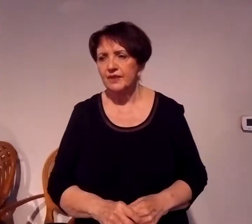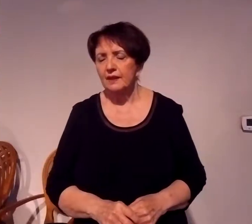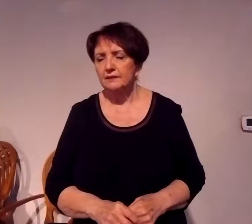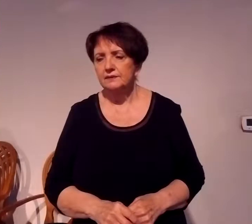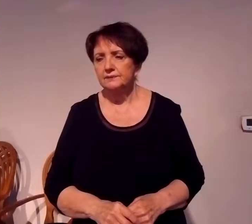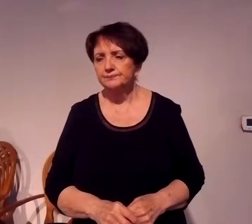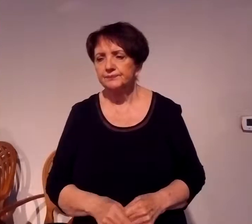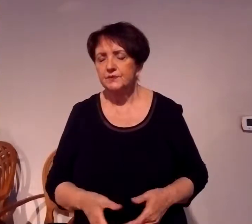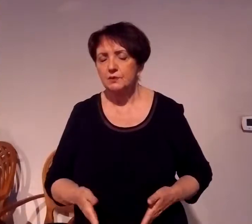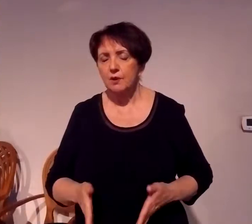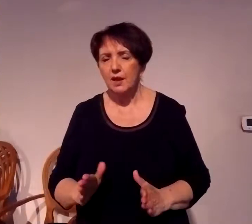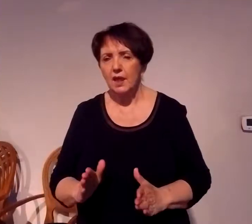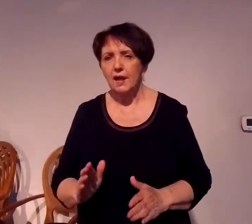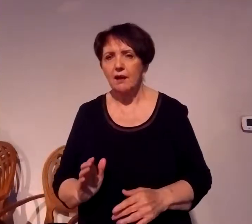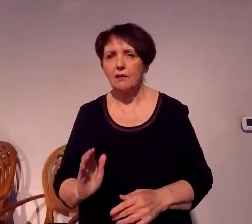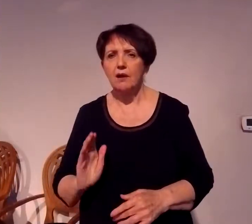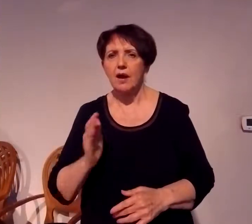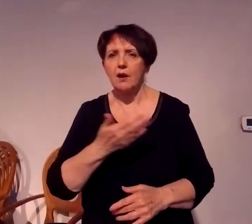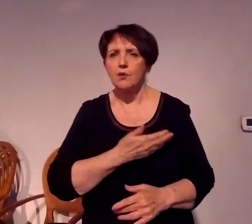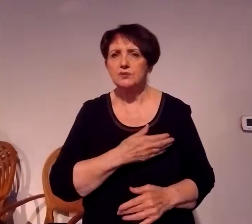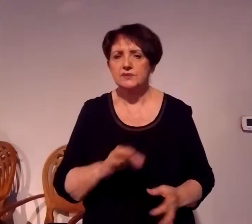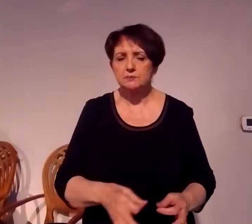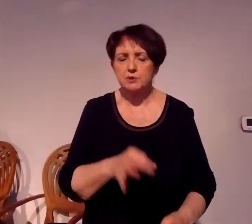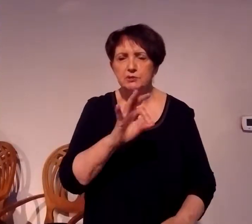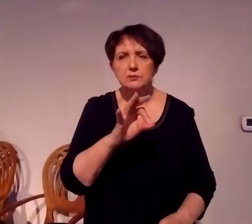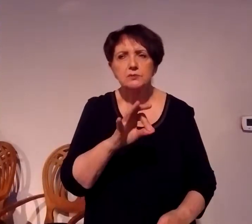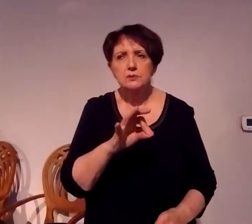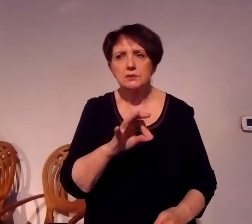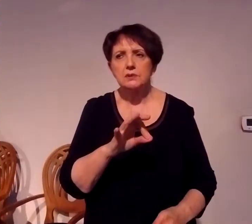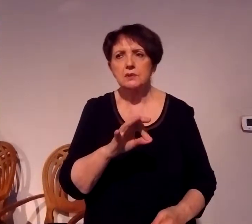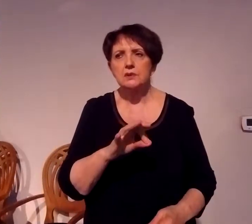To allow our spiritual